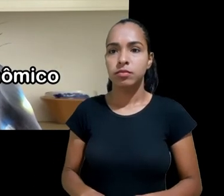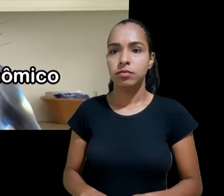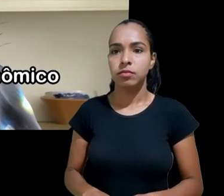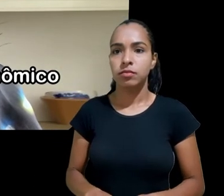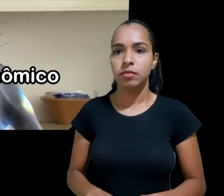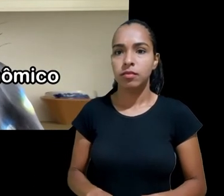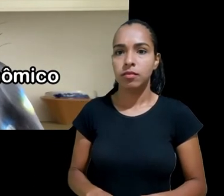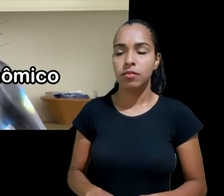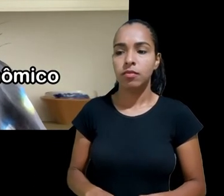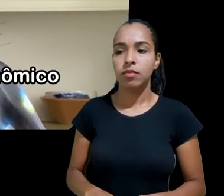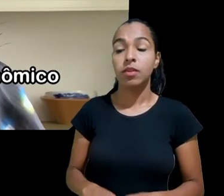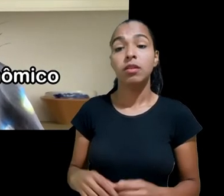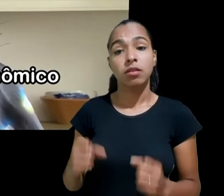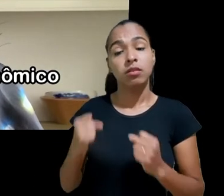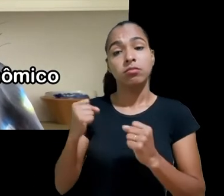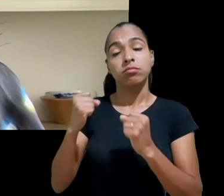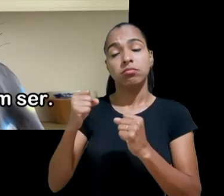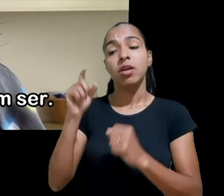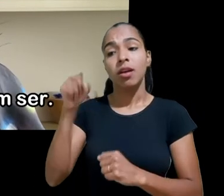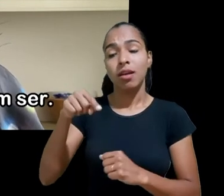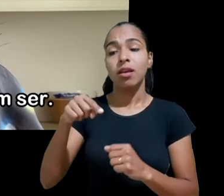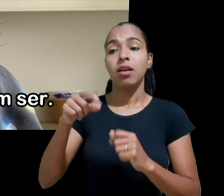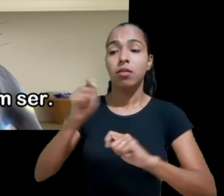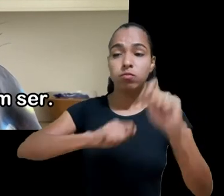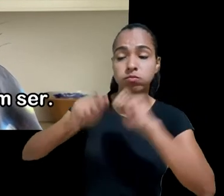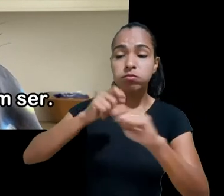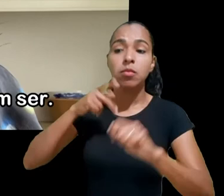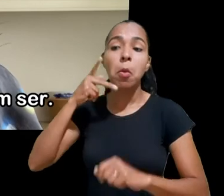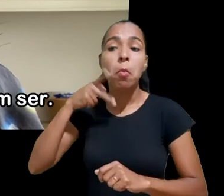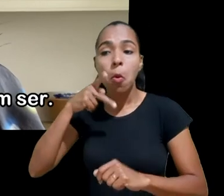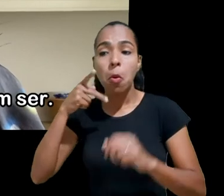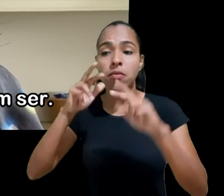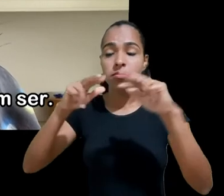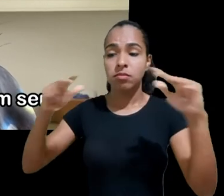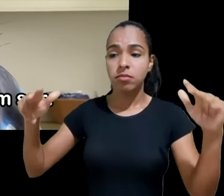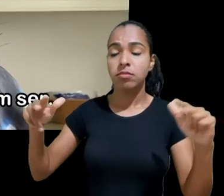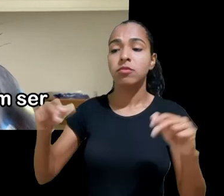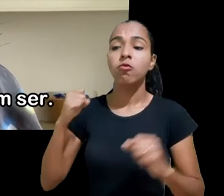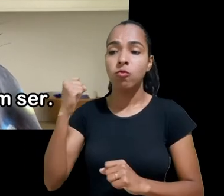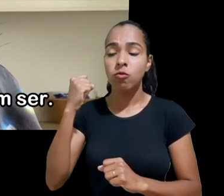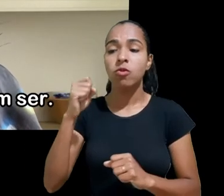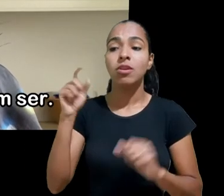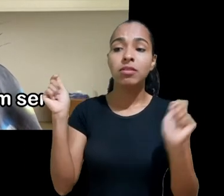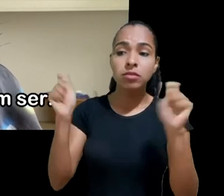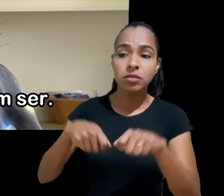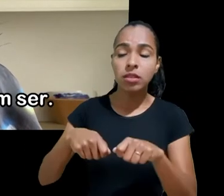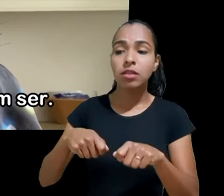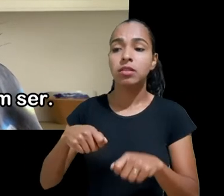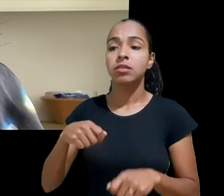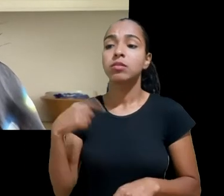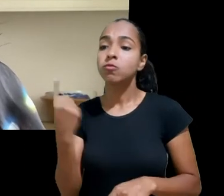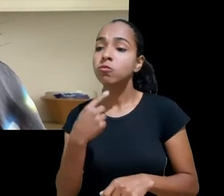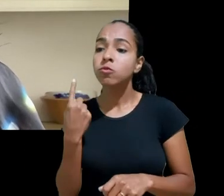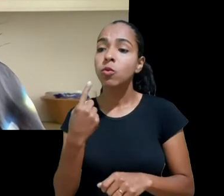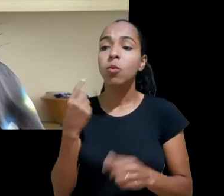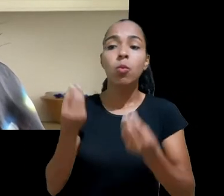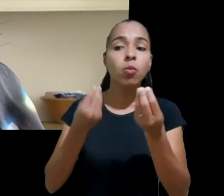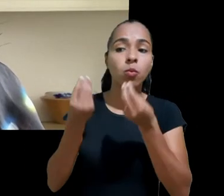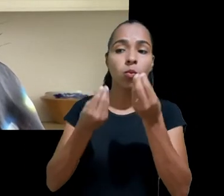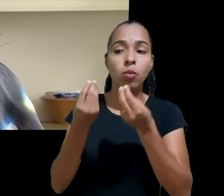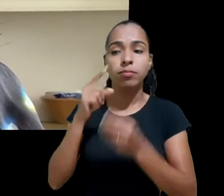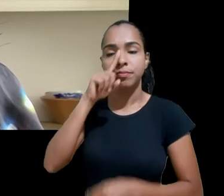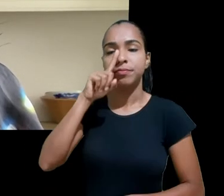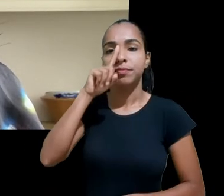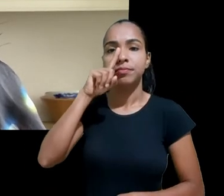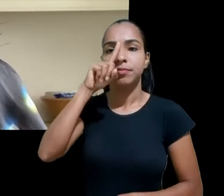and also their political power so if you can regulate this you can regulate their ability to harm and in the UK